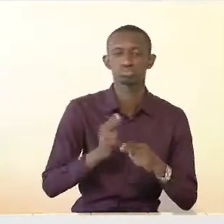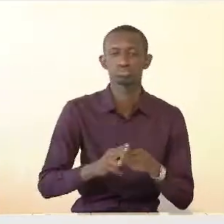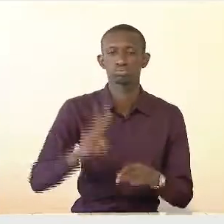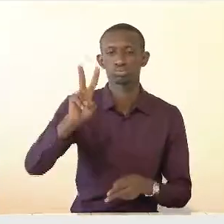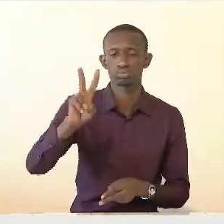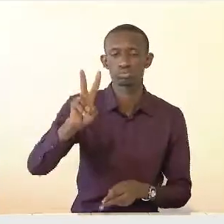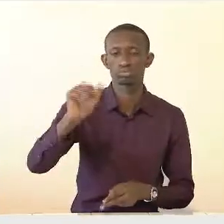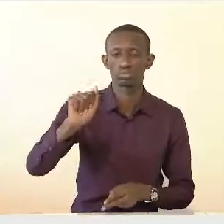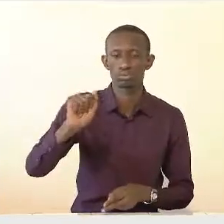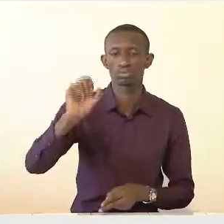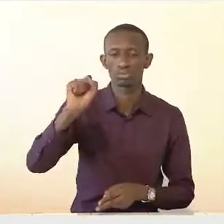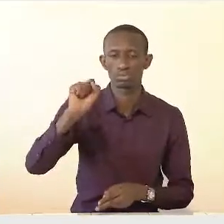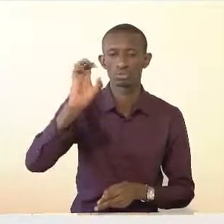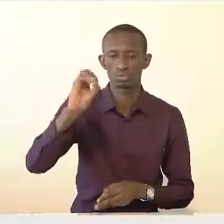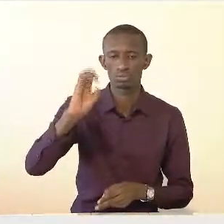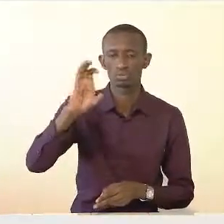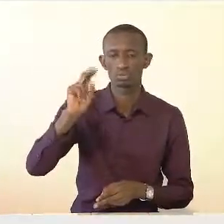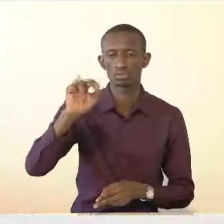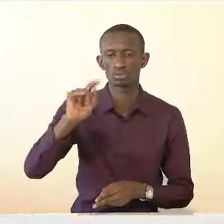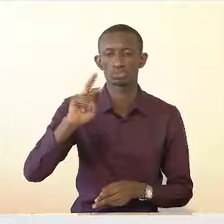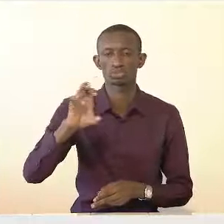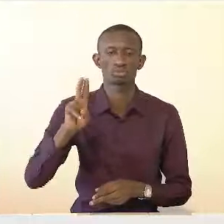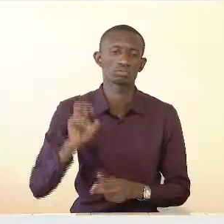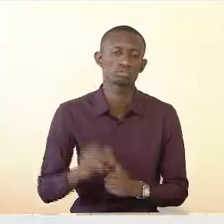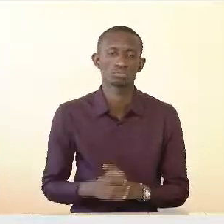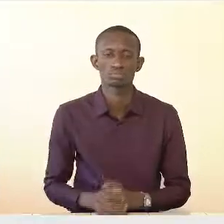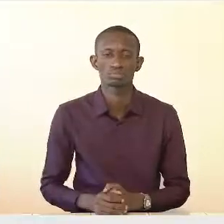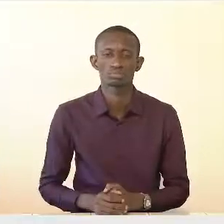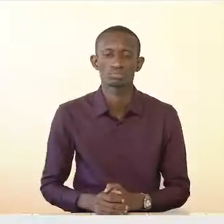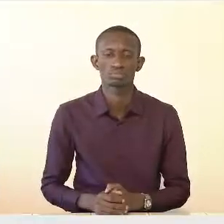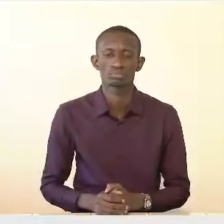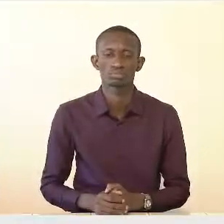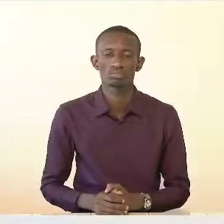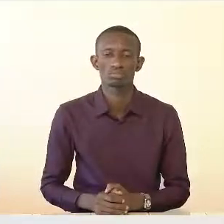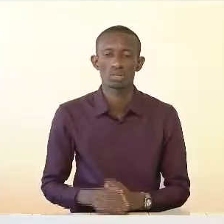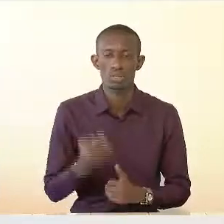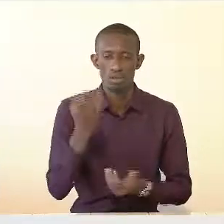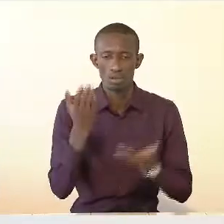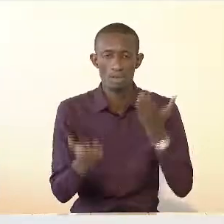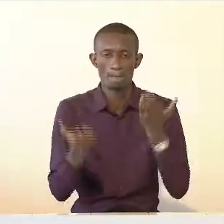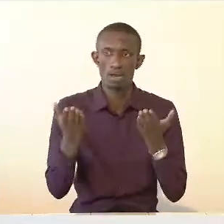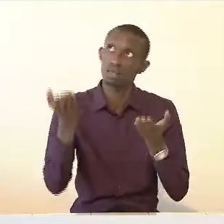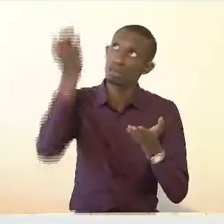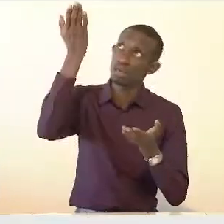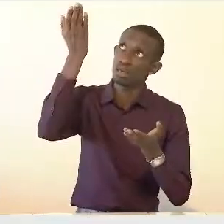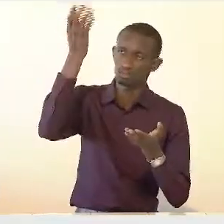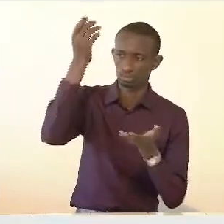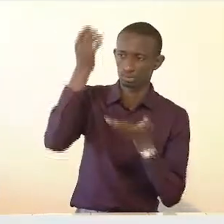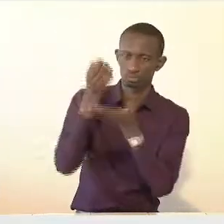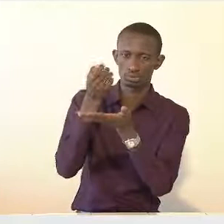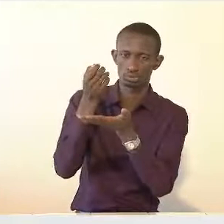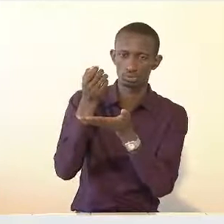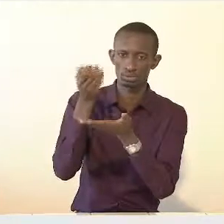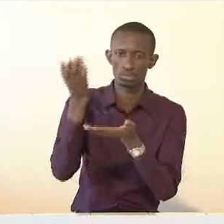of the hand showing less conspicuous veins compared to that one. The veins are conspicuous, but here the veins